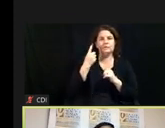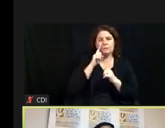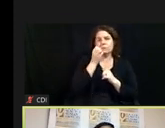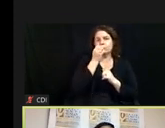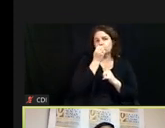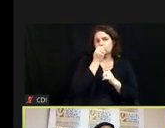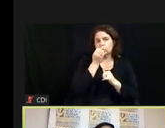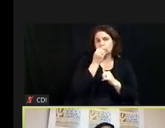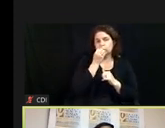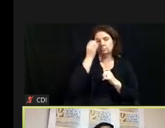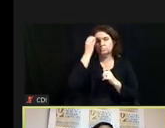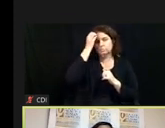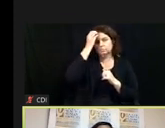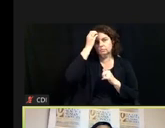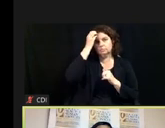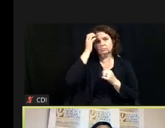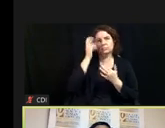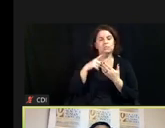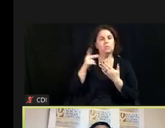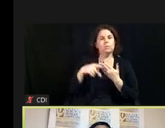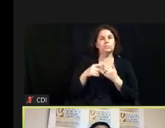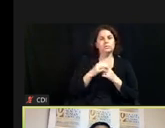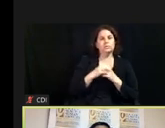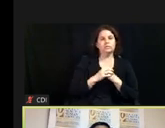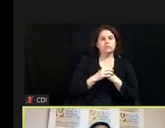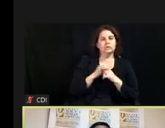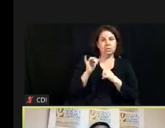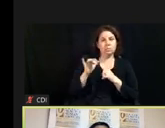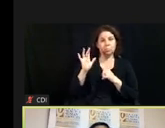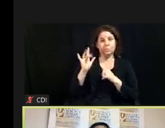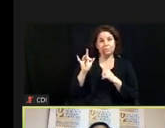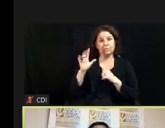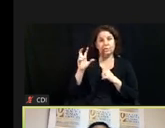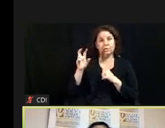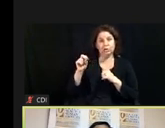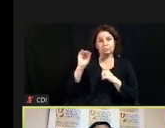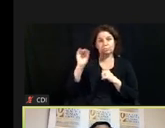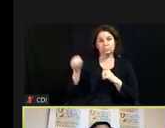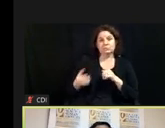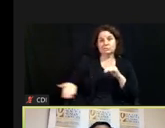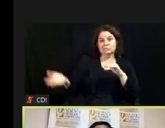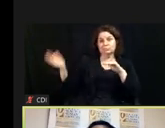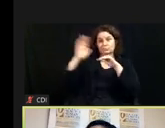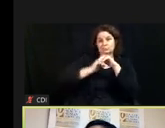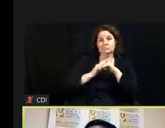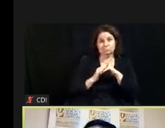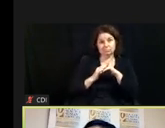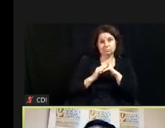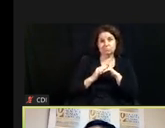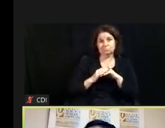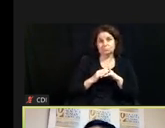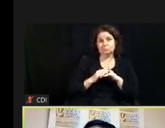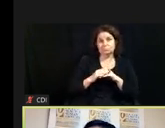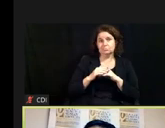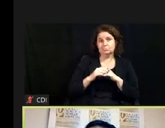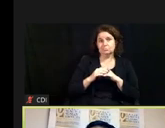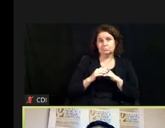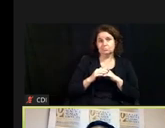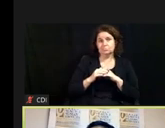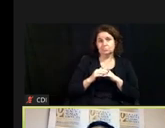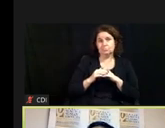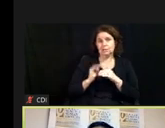least a 25 to 30% increase over normal CalFresh